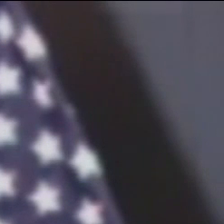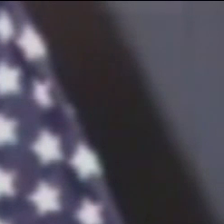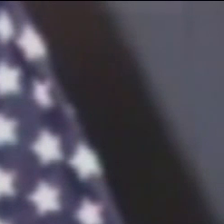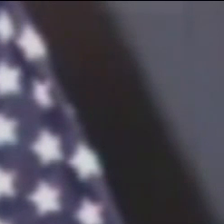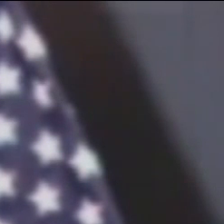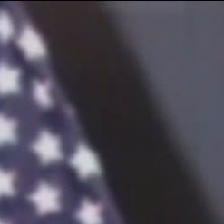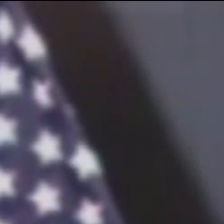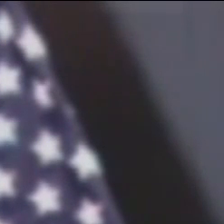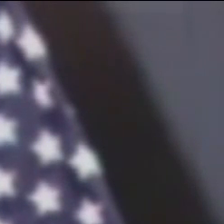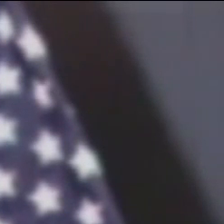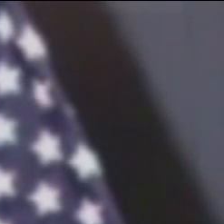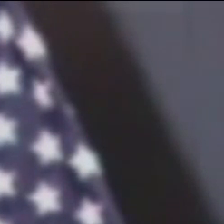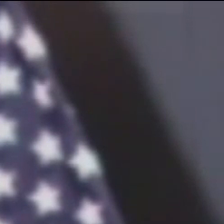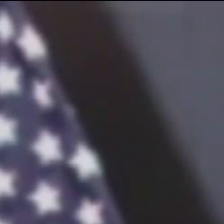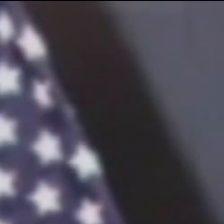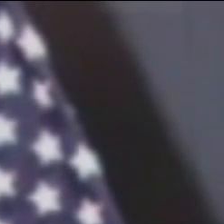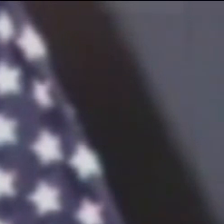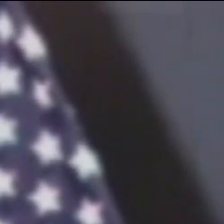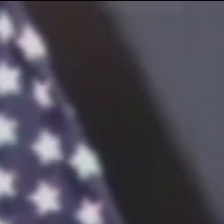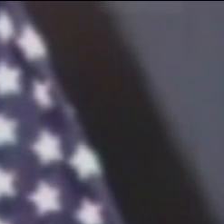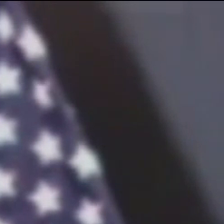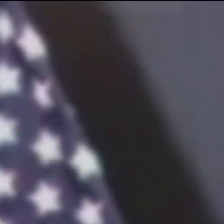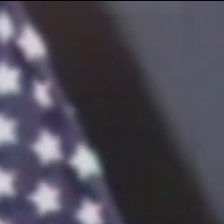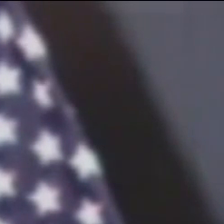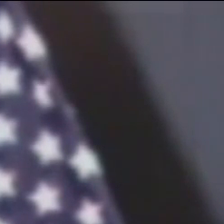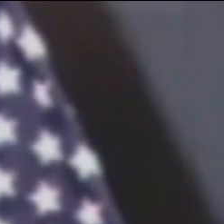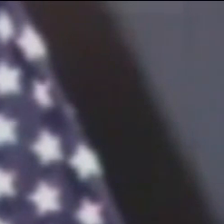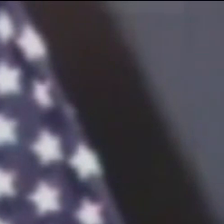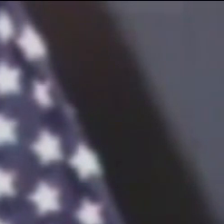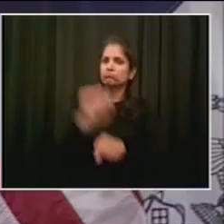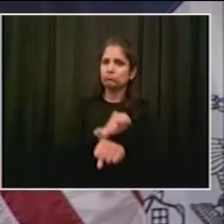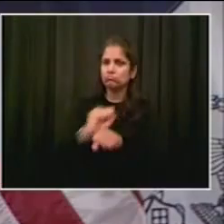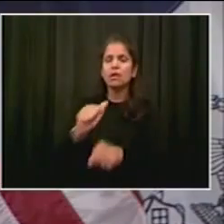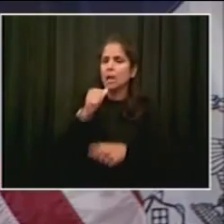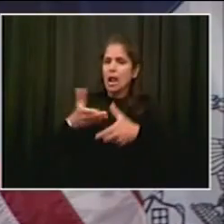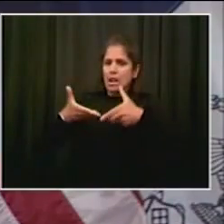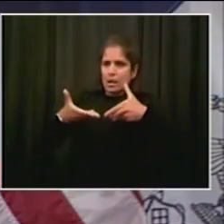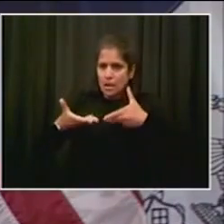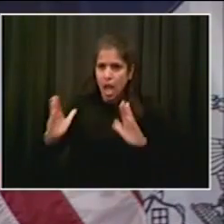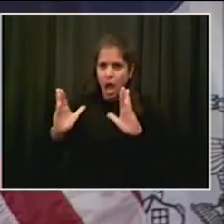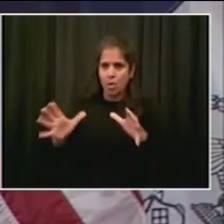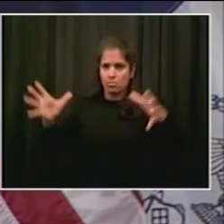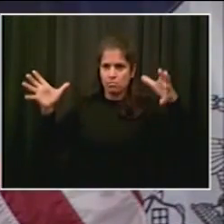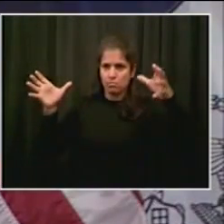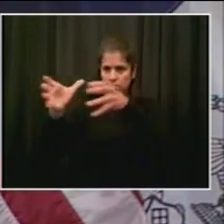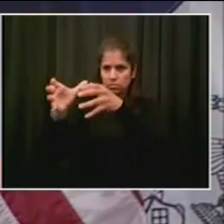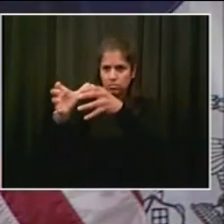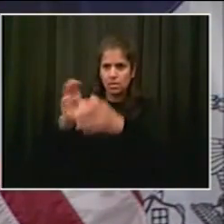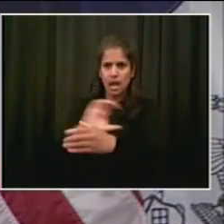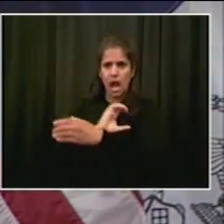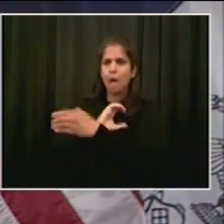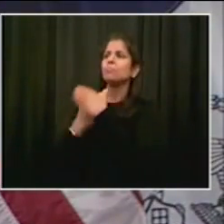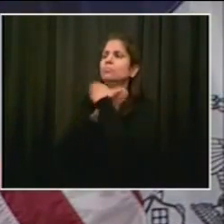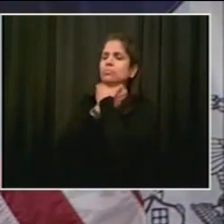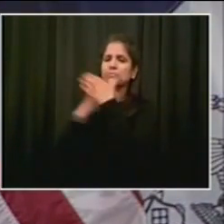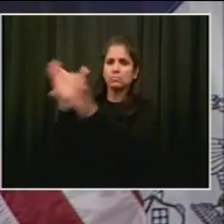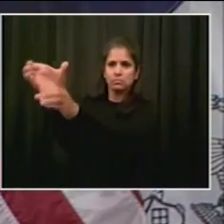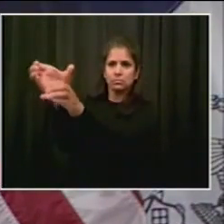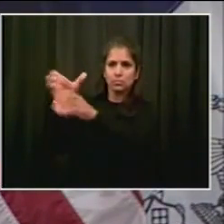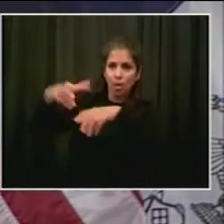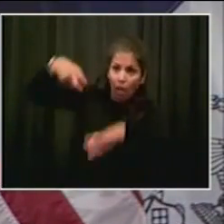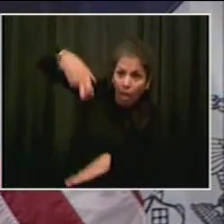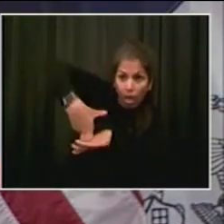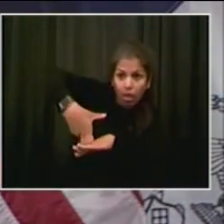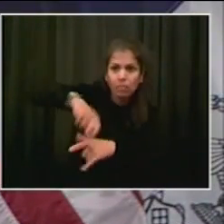suspended, and we will continue to treat that seriously. Two things happened in this incident we did not see enough in